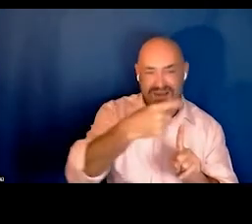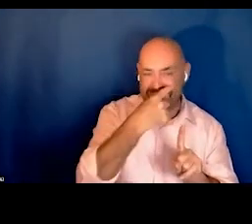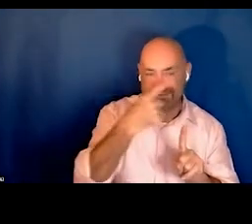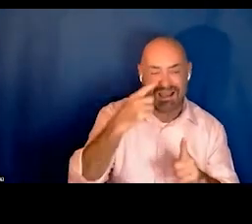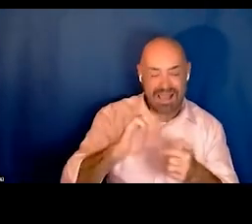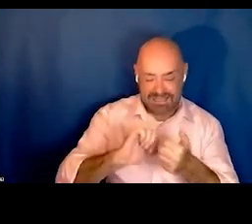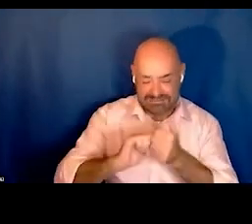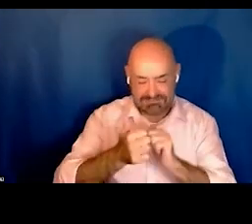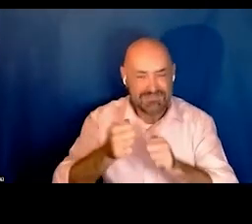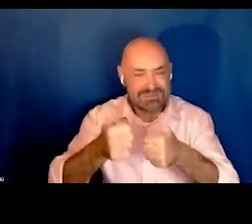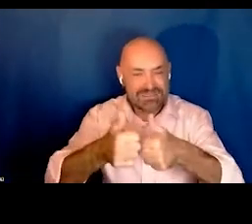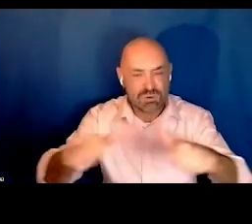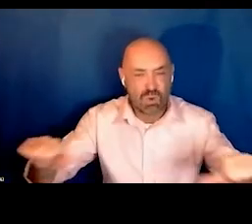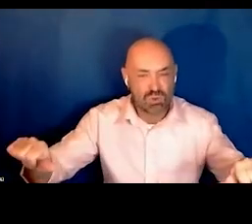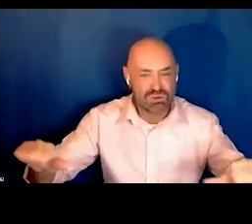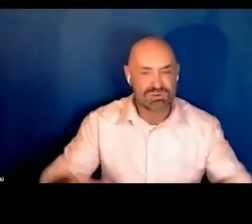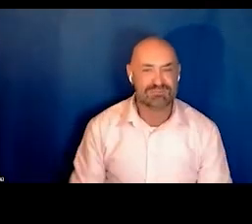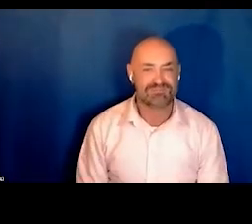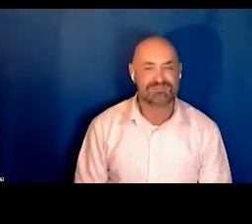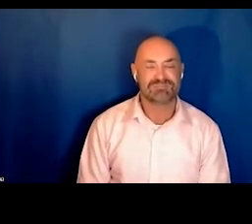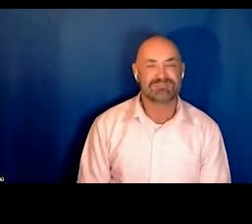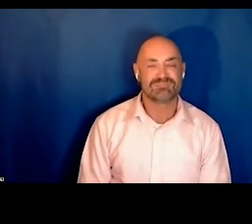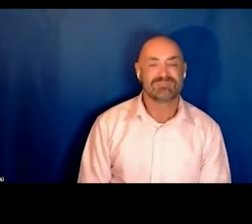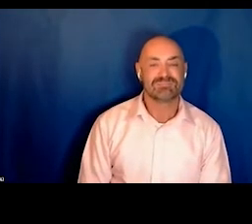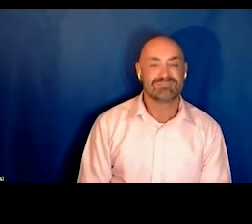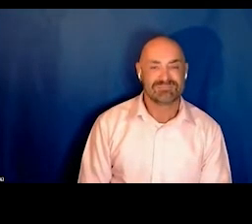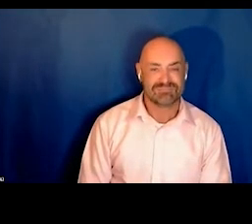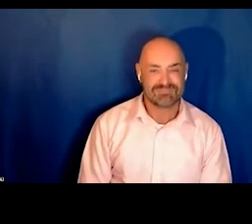co-designing solutions. Next slide.